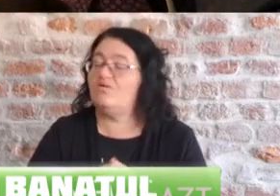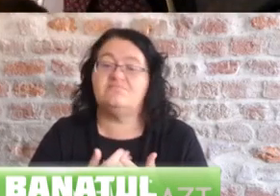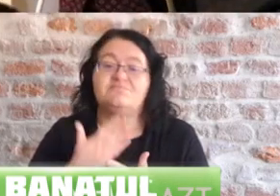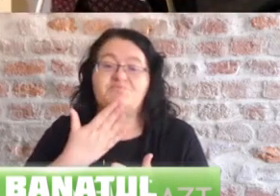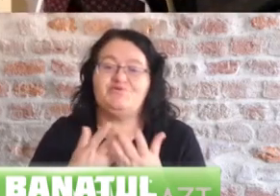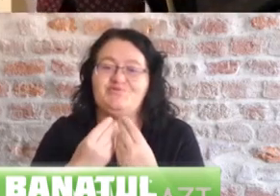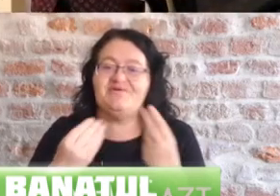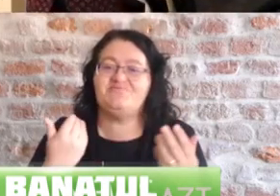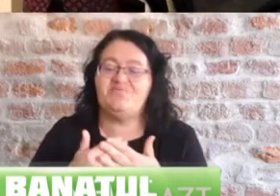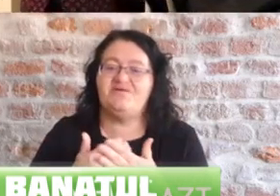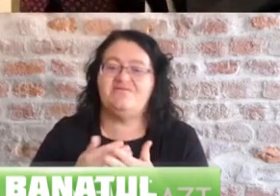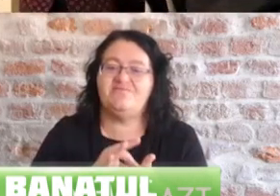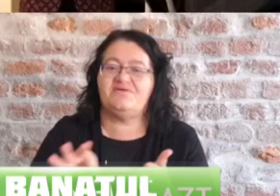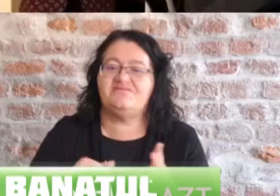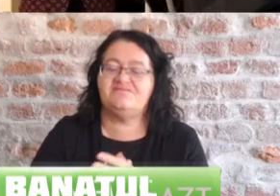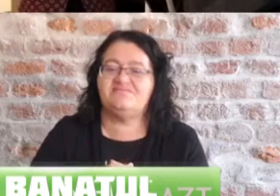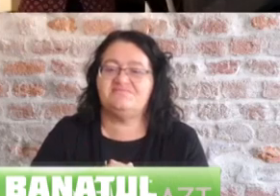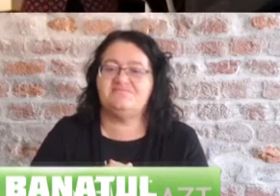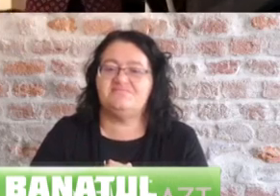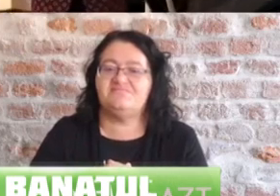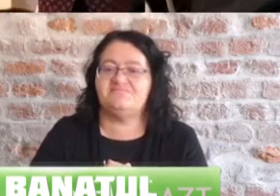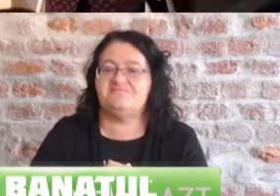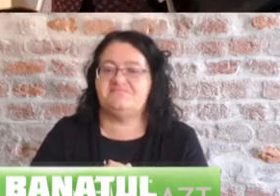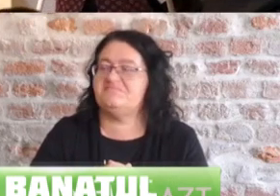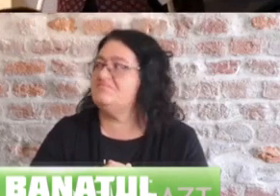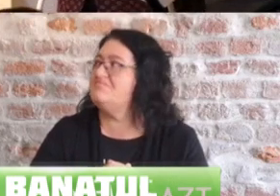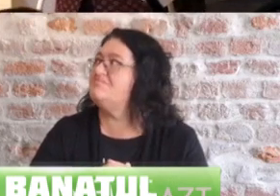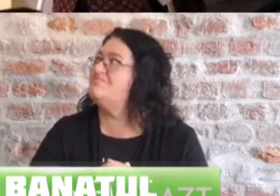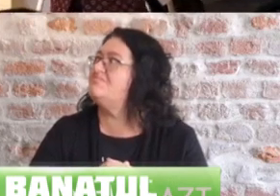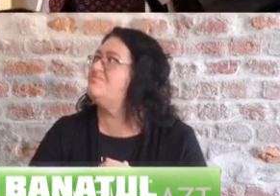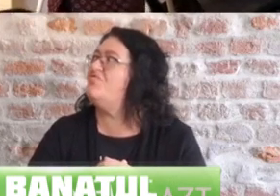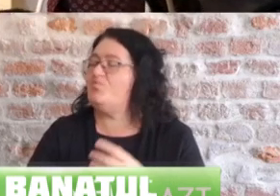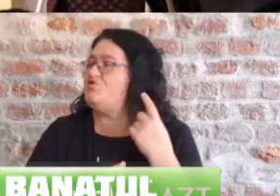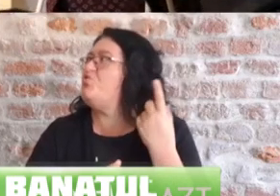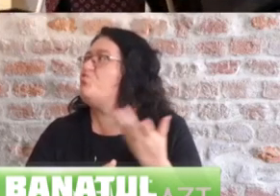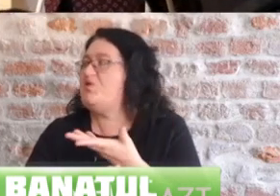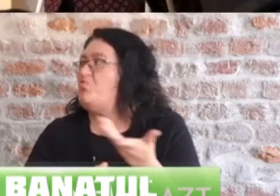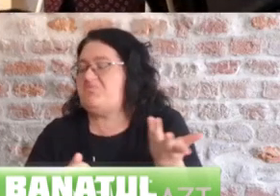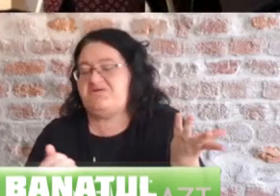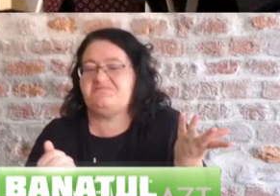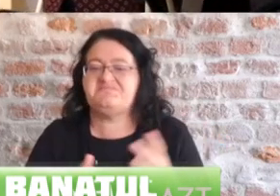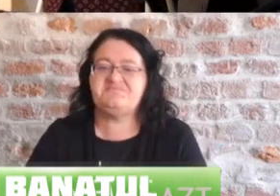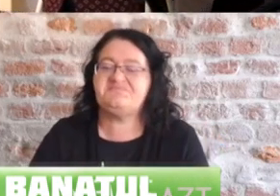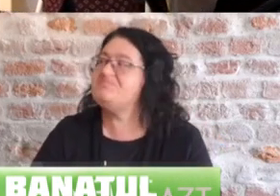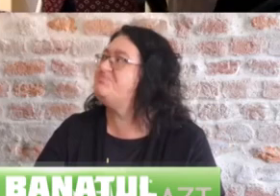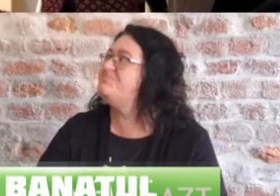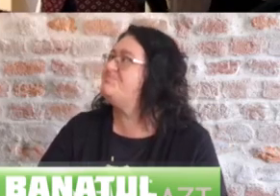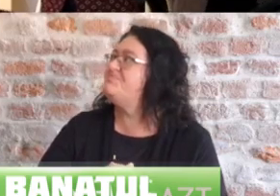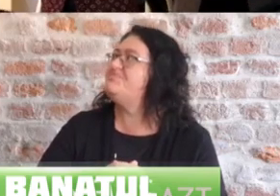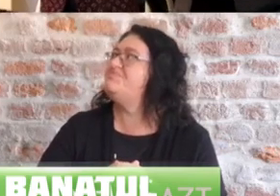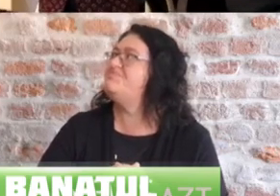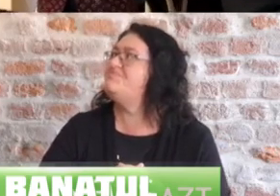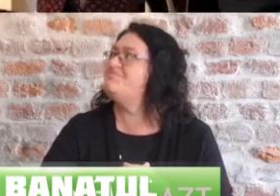to your mayor, Dominic Fritz, and also to the organization, Stefan